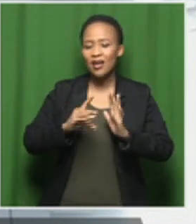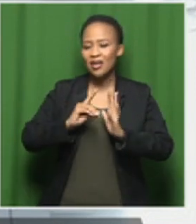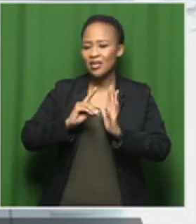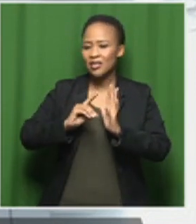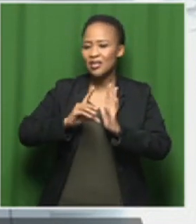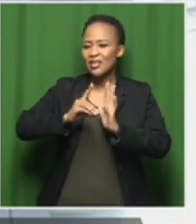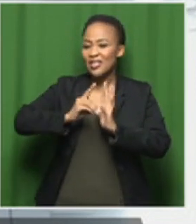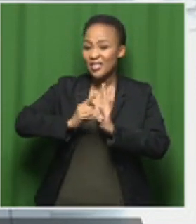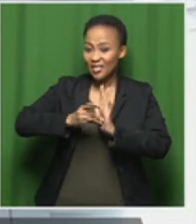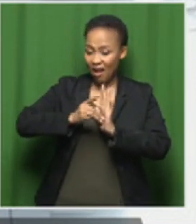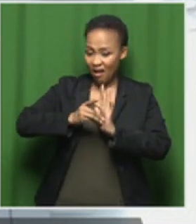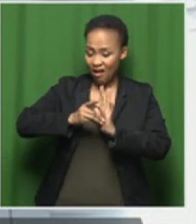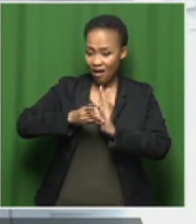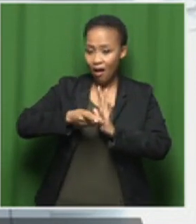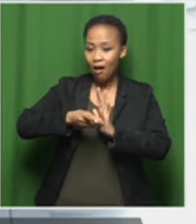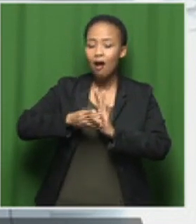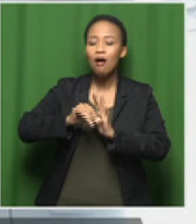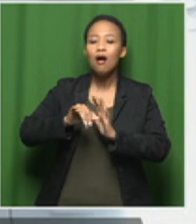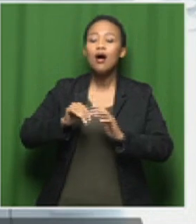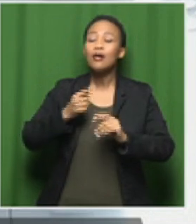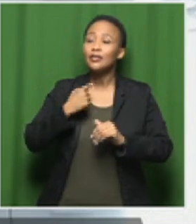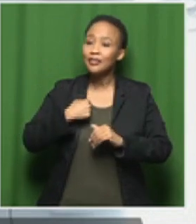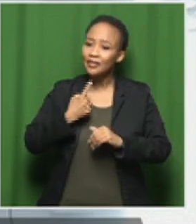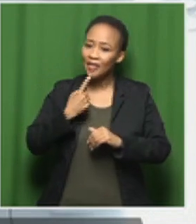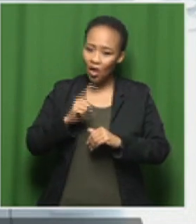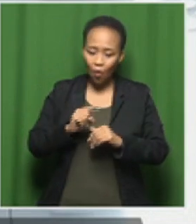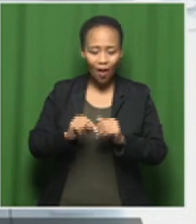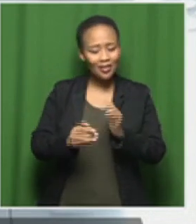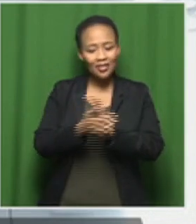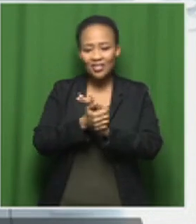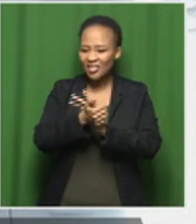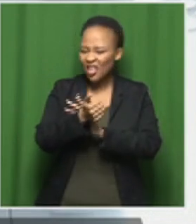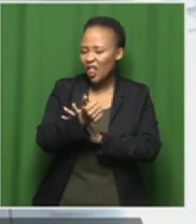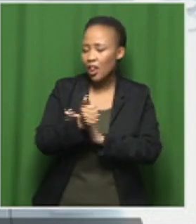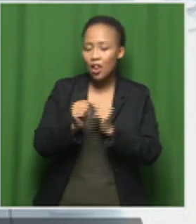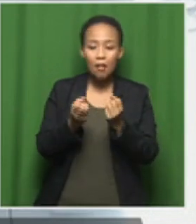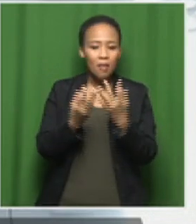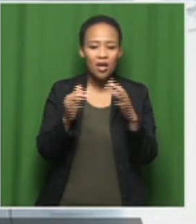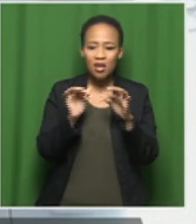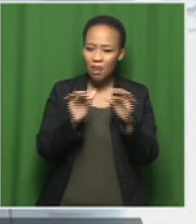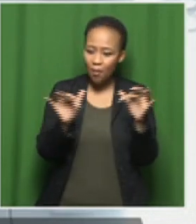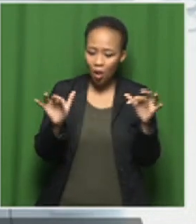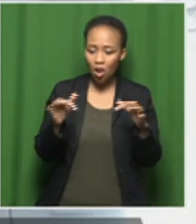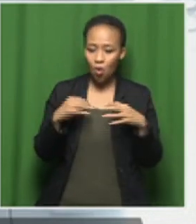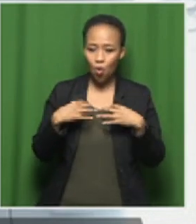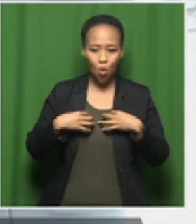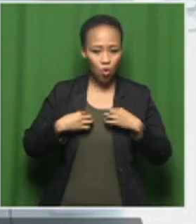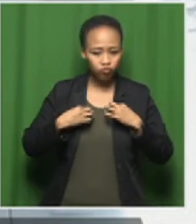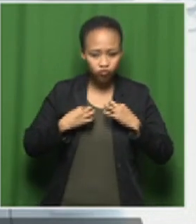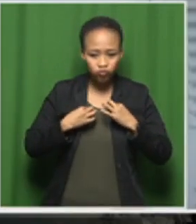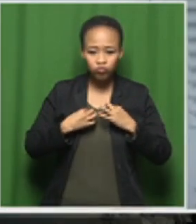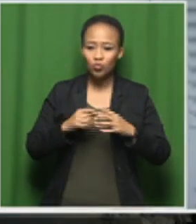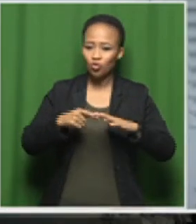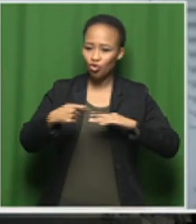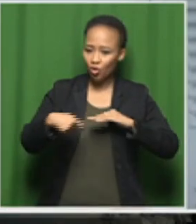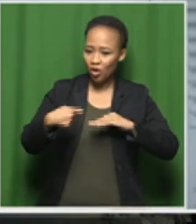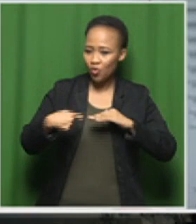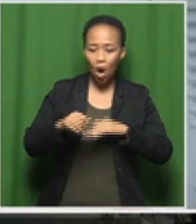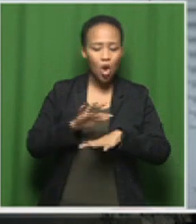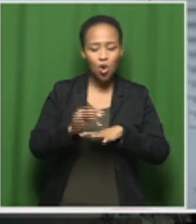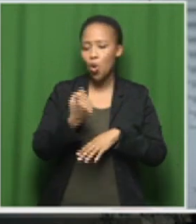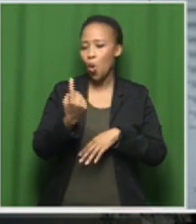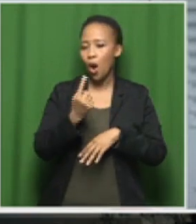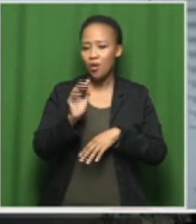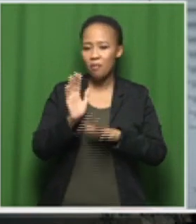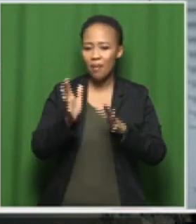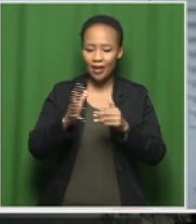just about considering that there's so many hands and skills that have passed through that garment. Okay. And how can we,